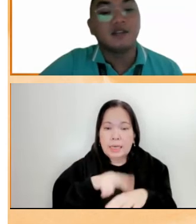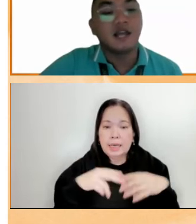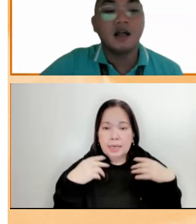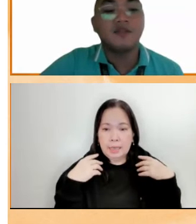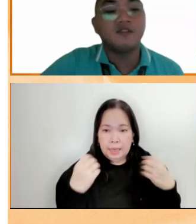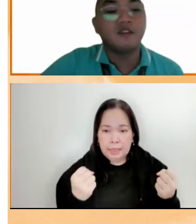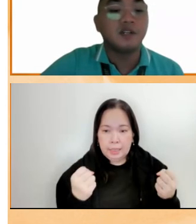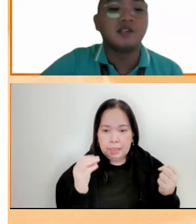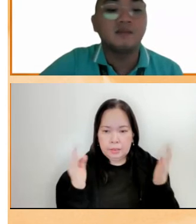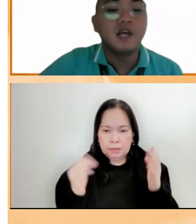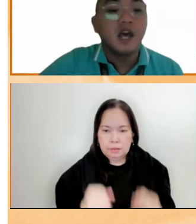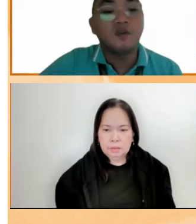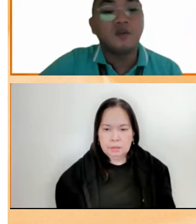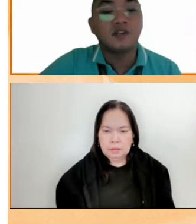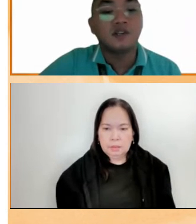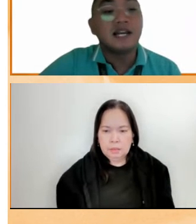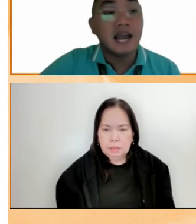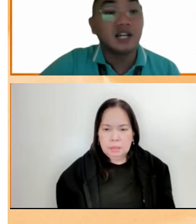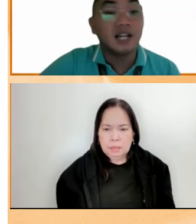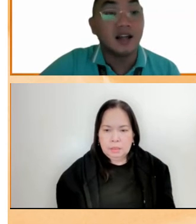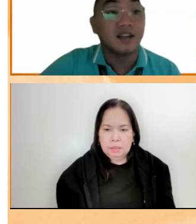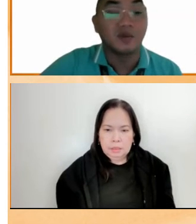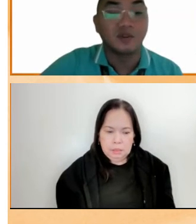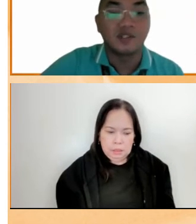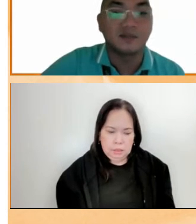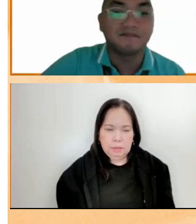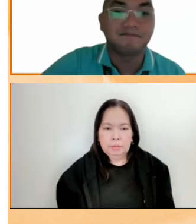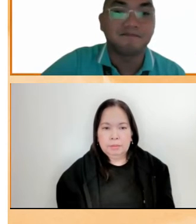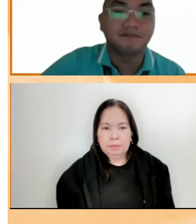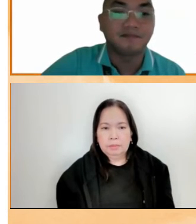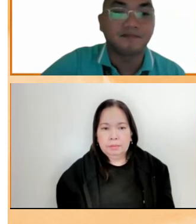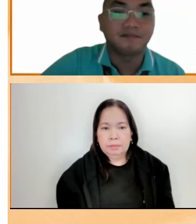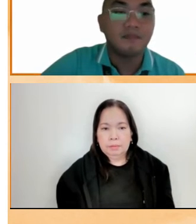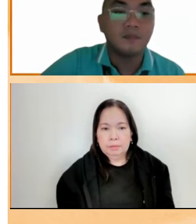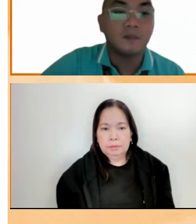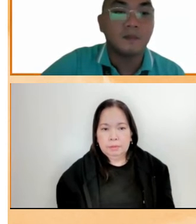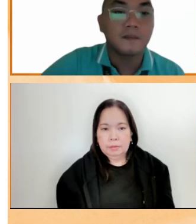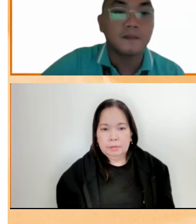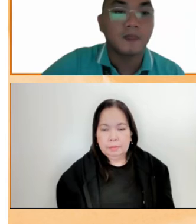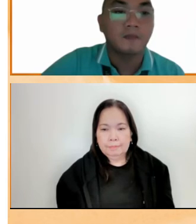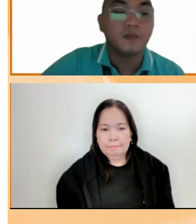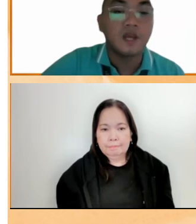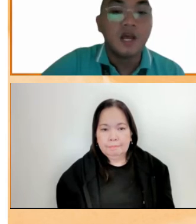surveys, health information systems, and of course, national health accounts.